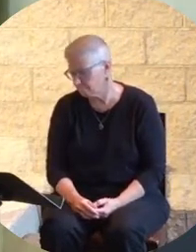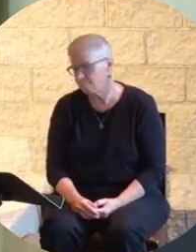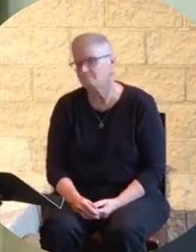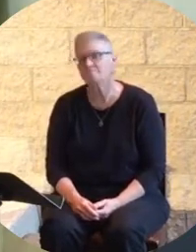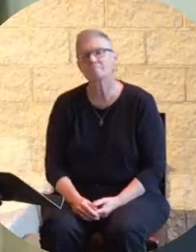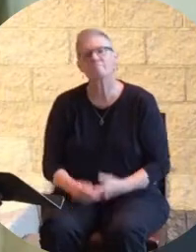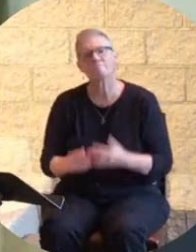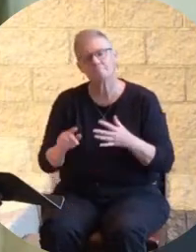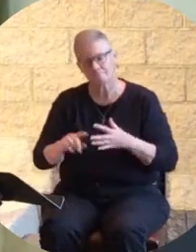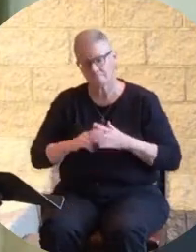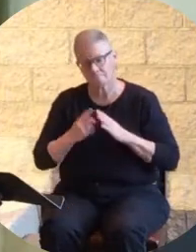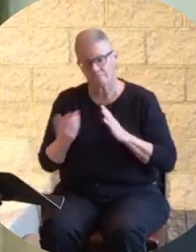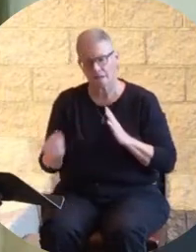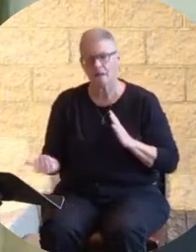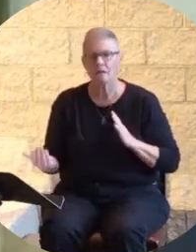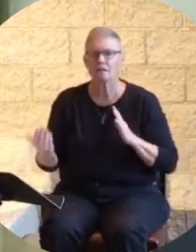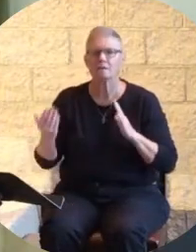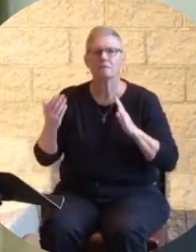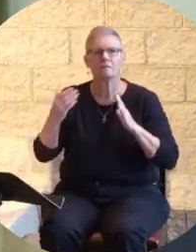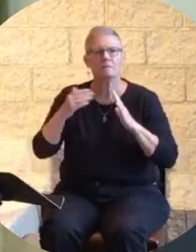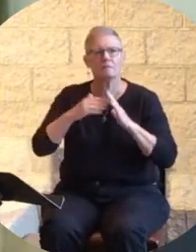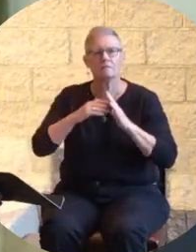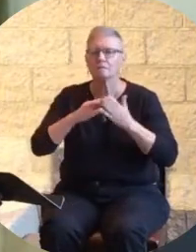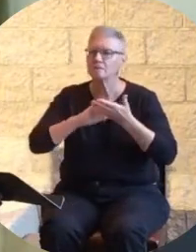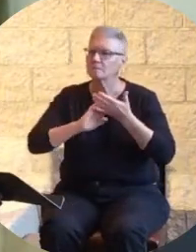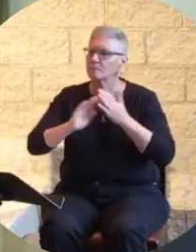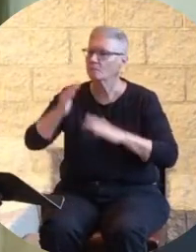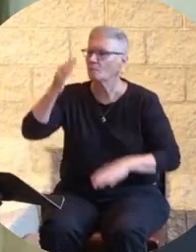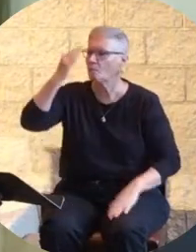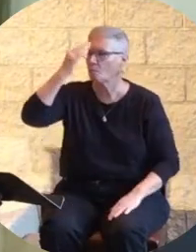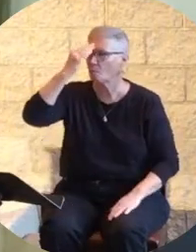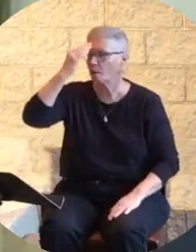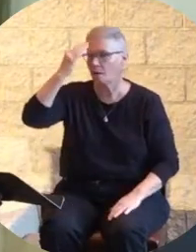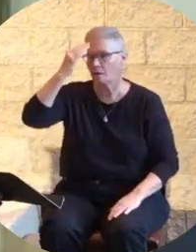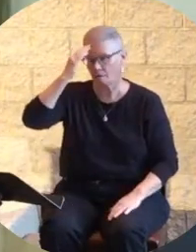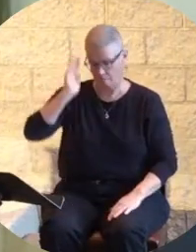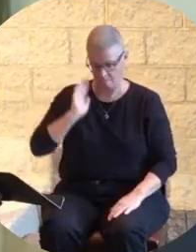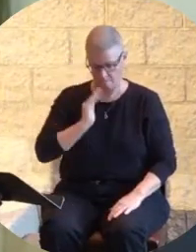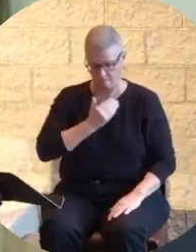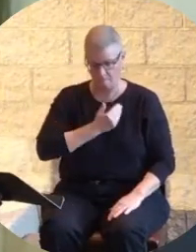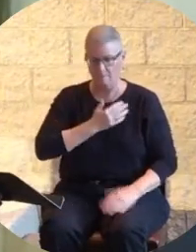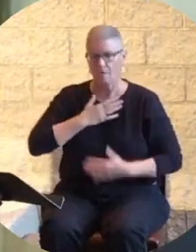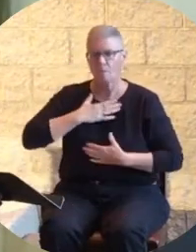And as we begin again to be aware of our breath,